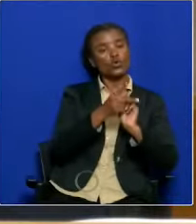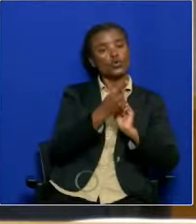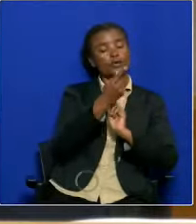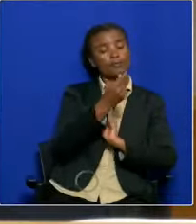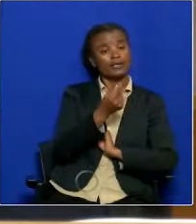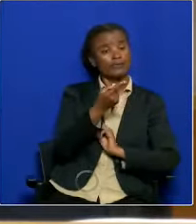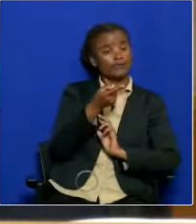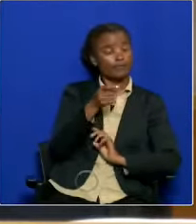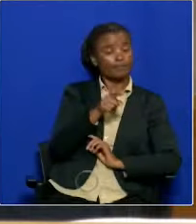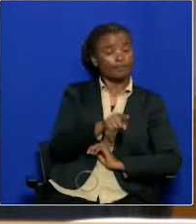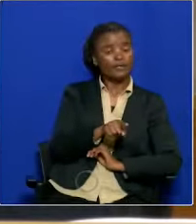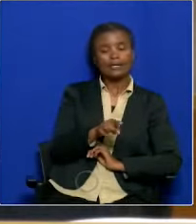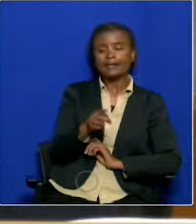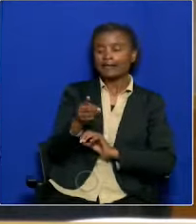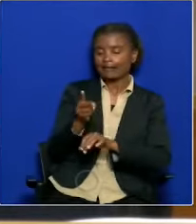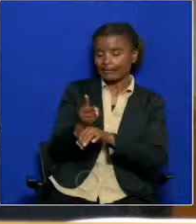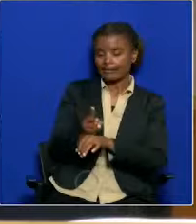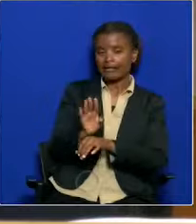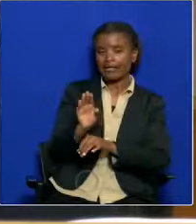question,